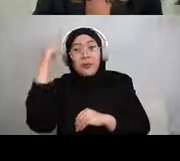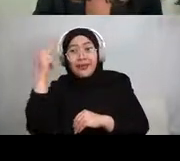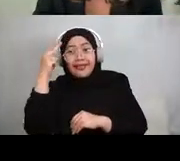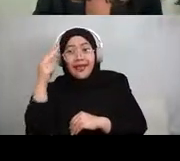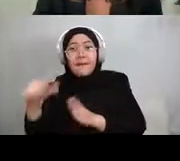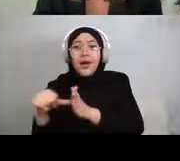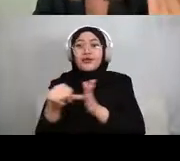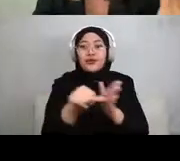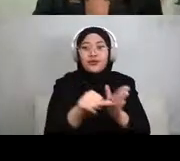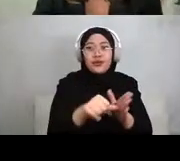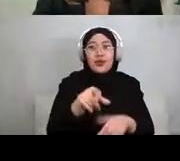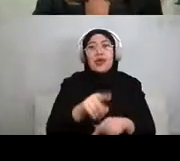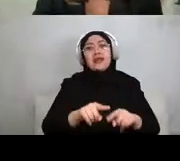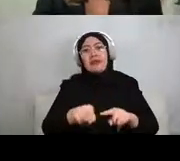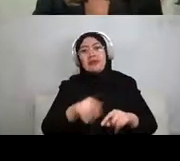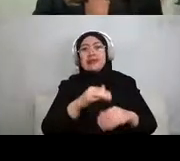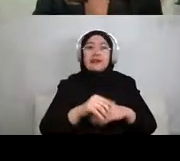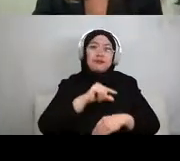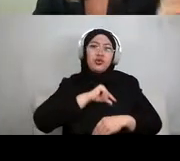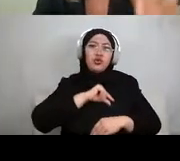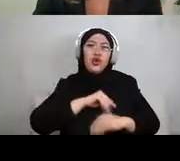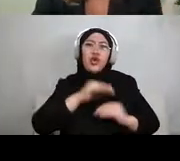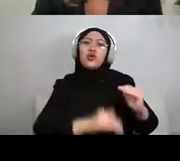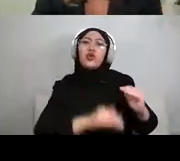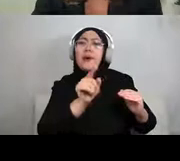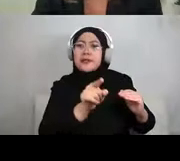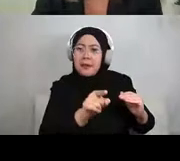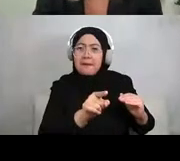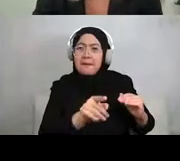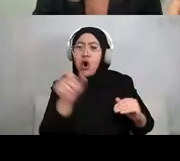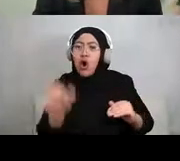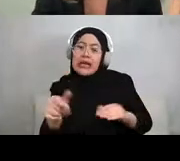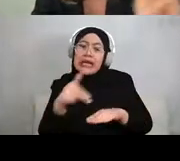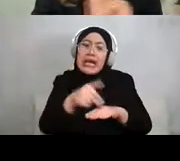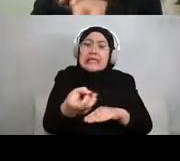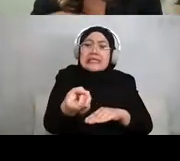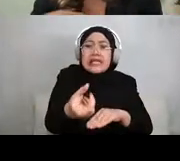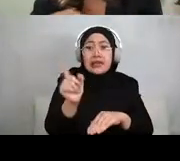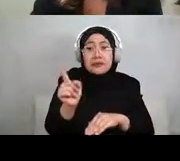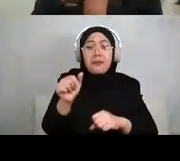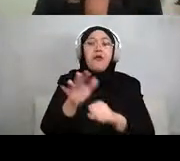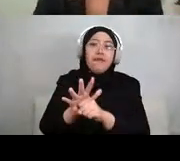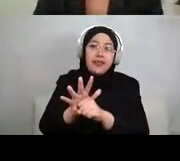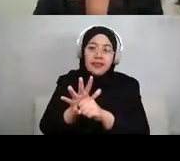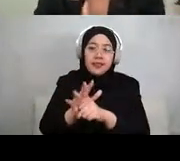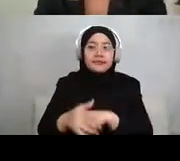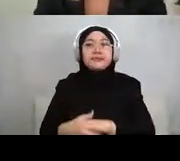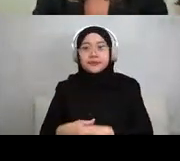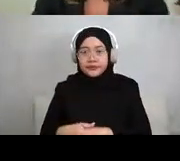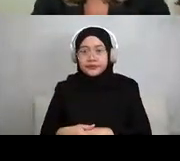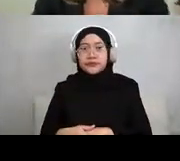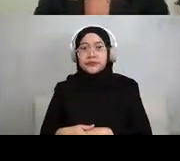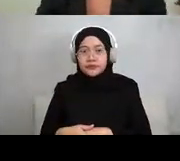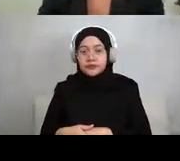passengers going down, and then the payments from the municipality going down because the payment is made per passenger. But the